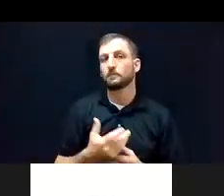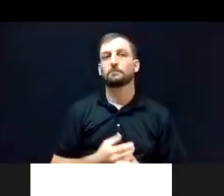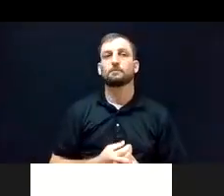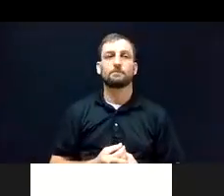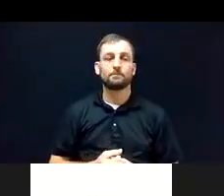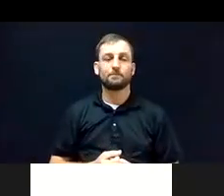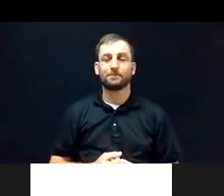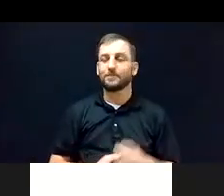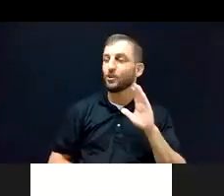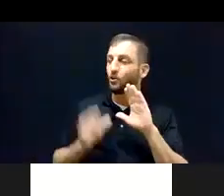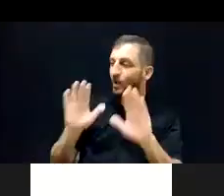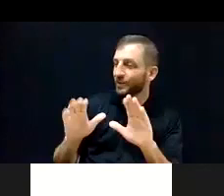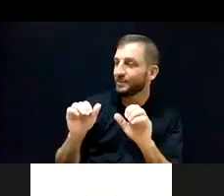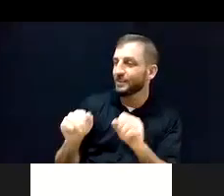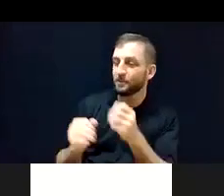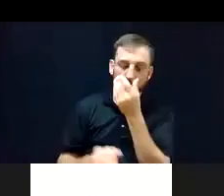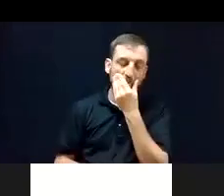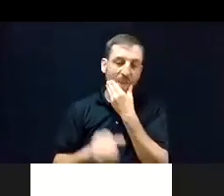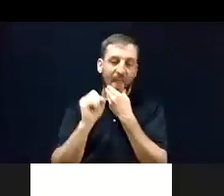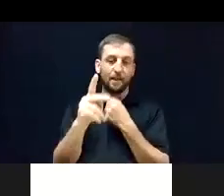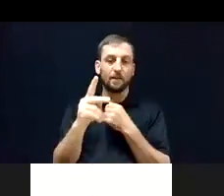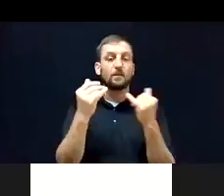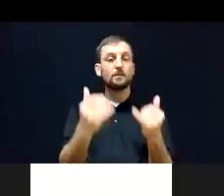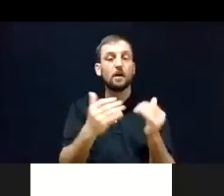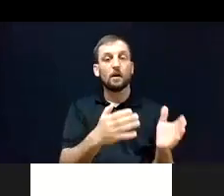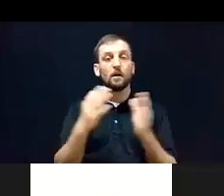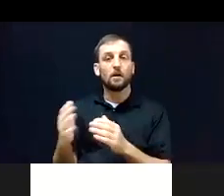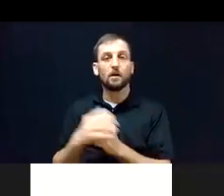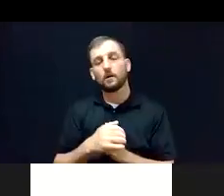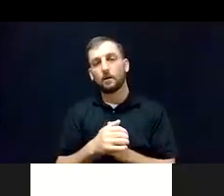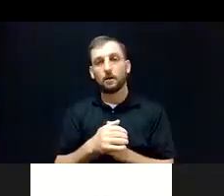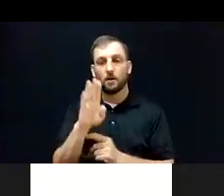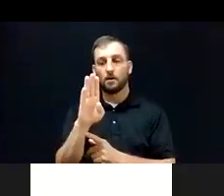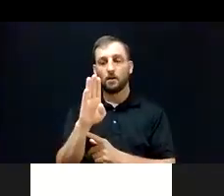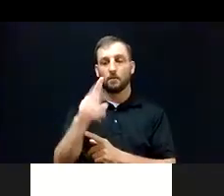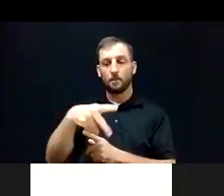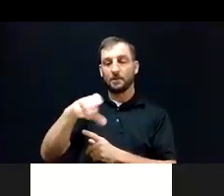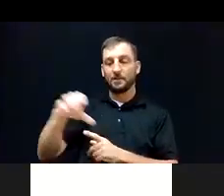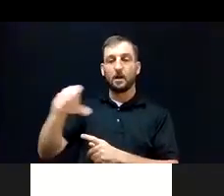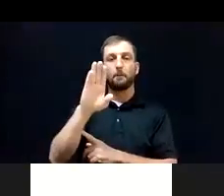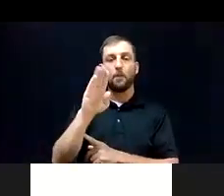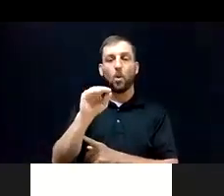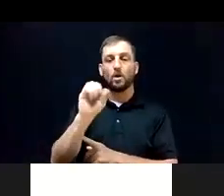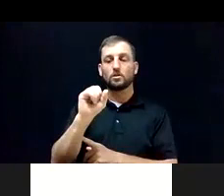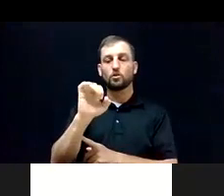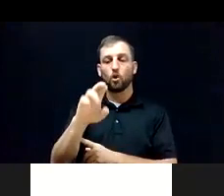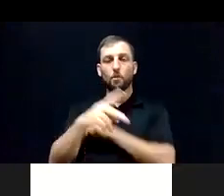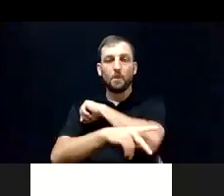That's great, yes. Okay, so now we'll move to Berger Parish Community College.